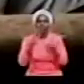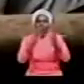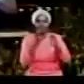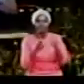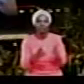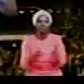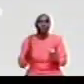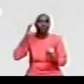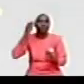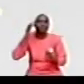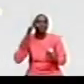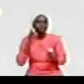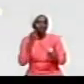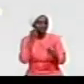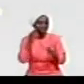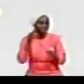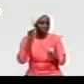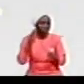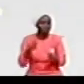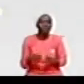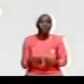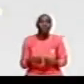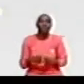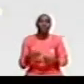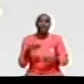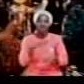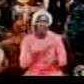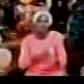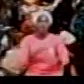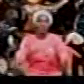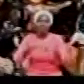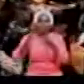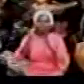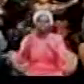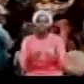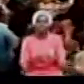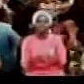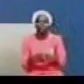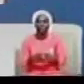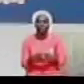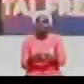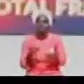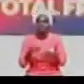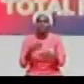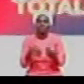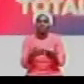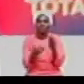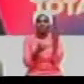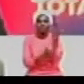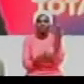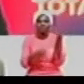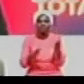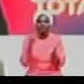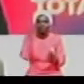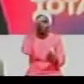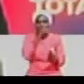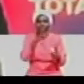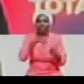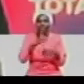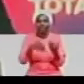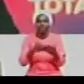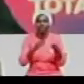TV, and the GCK social media platforms. In all the countries of Africa, in all the